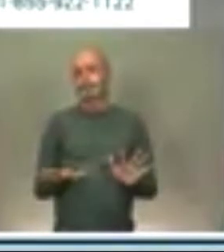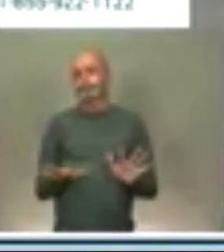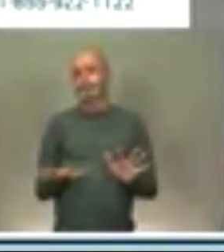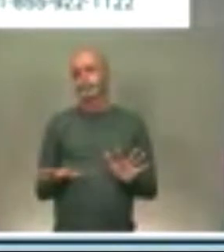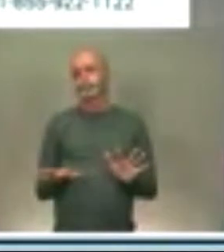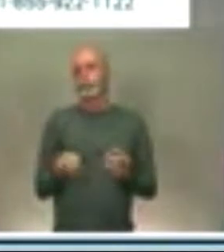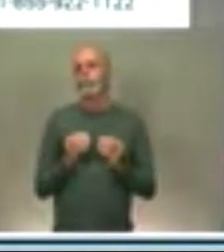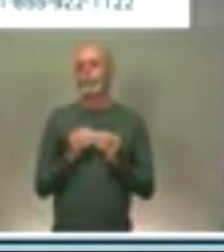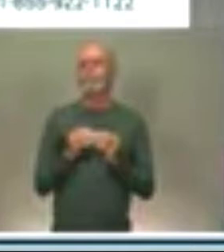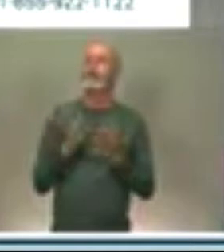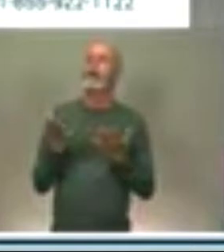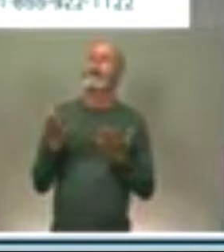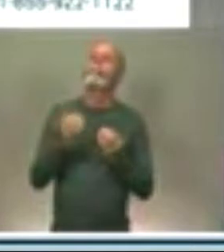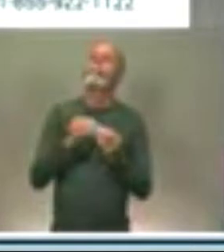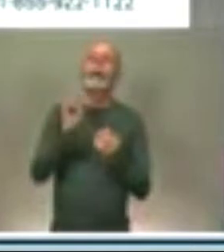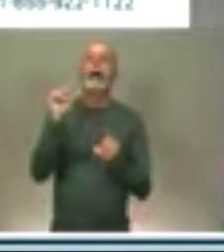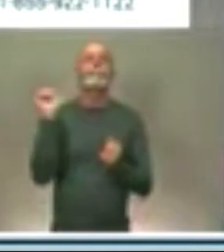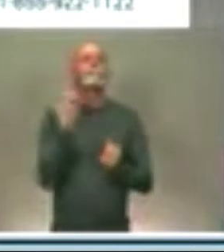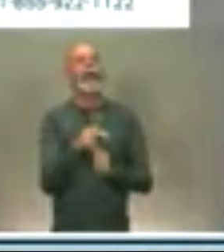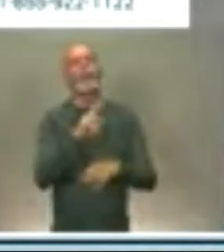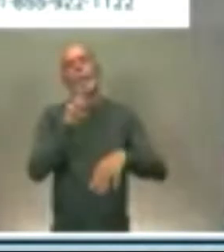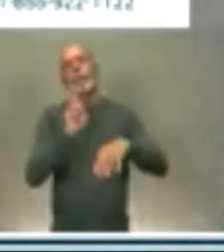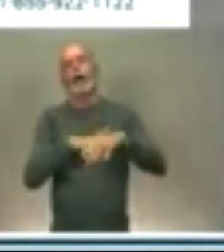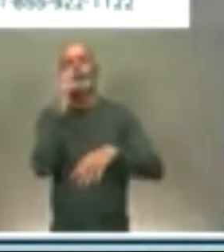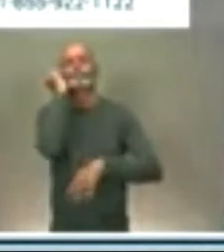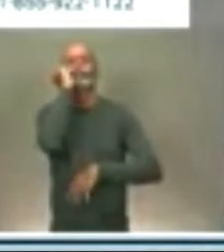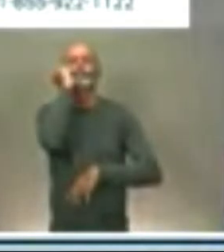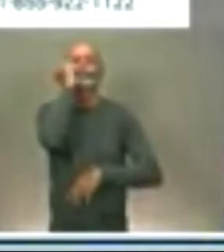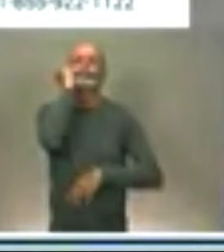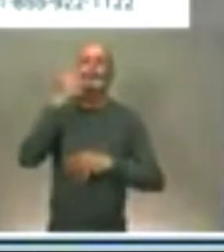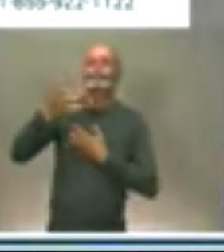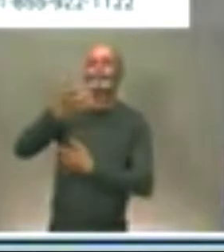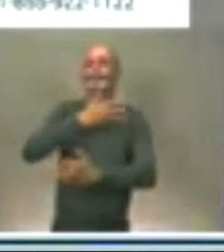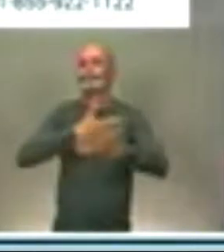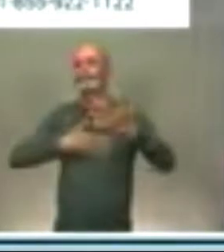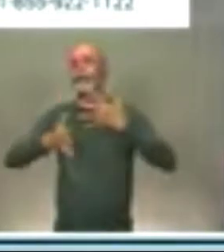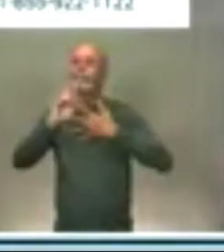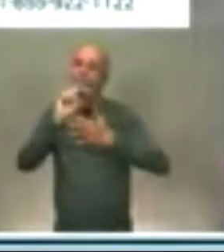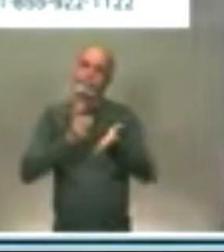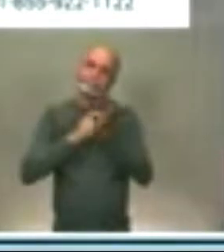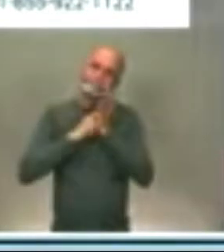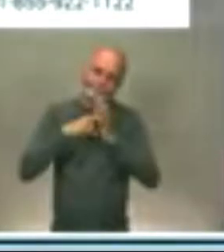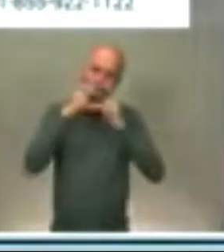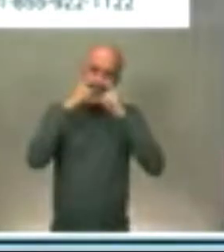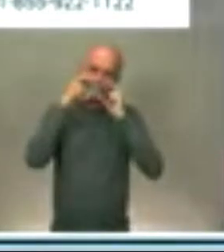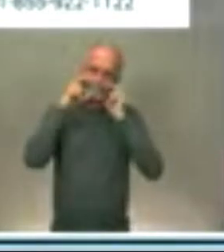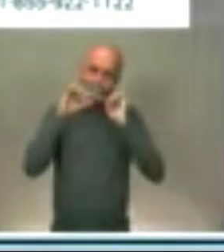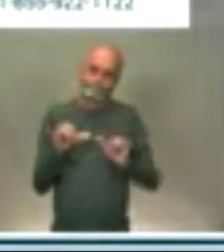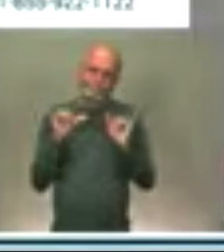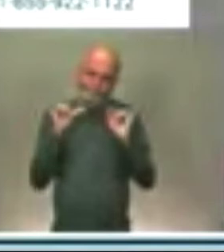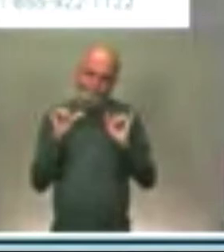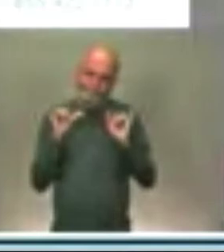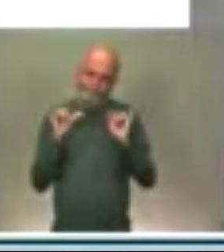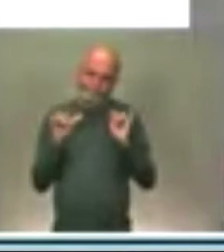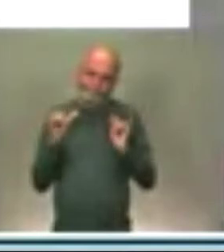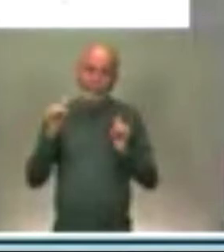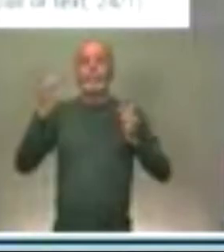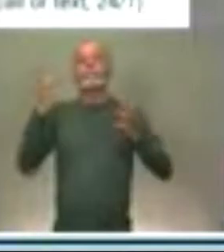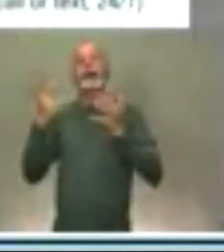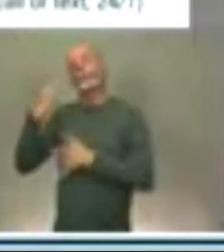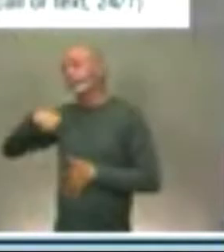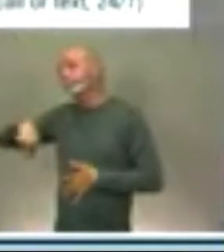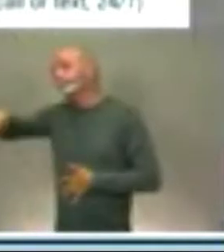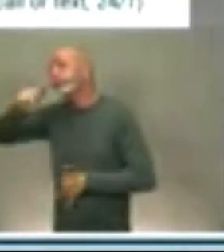five, masking will become voluntary for schools as well. With our vaccination rates and current epidemiology,